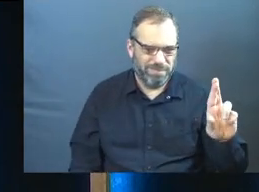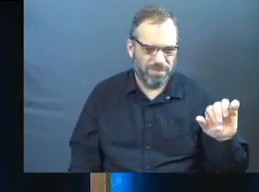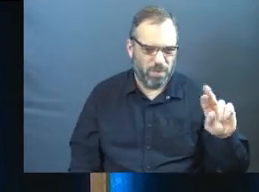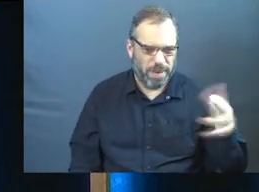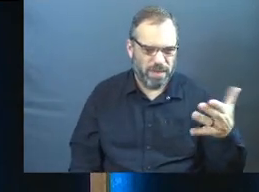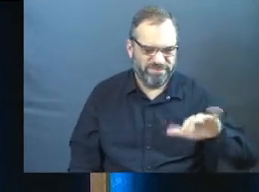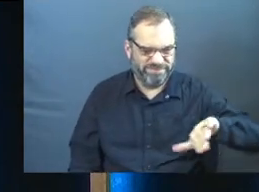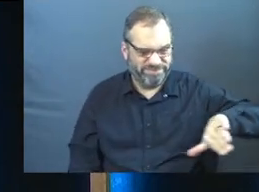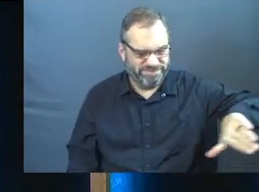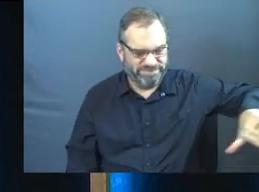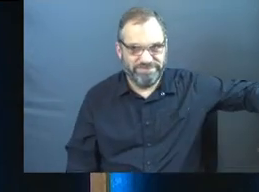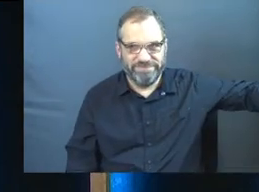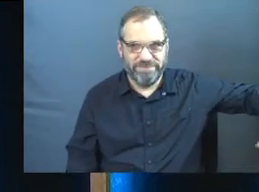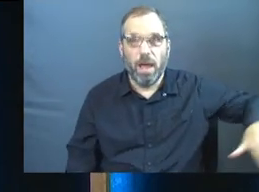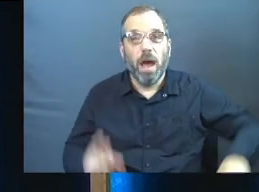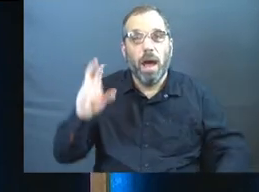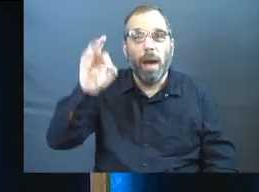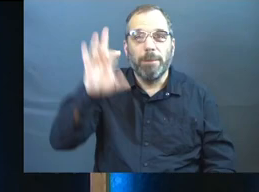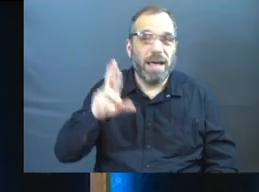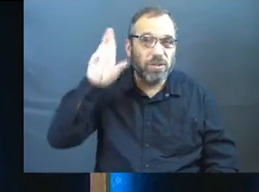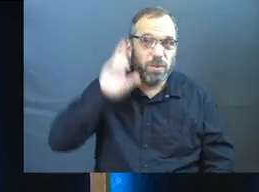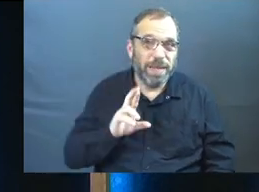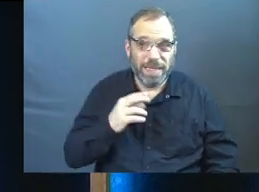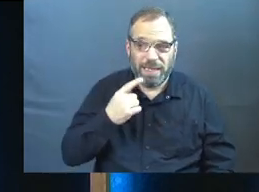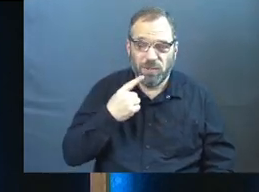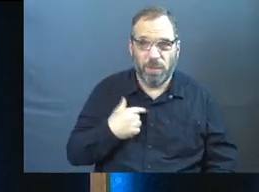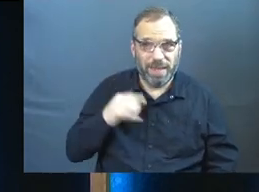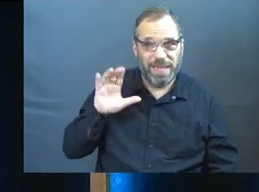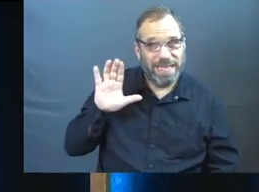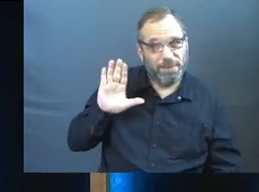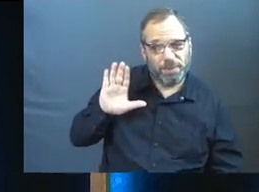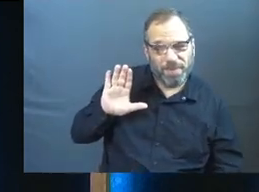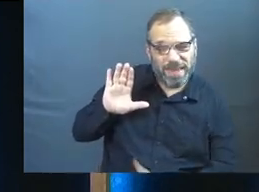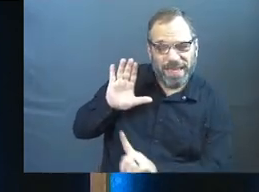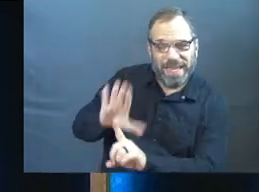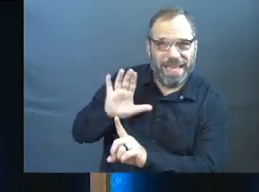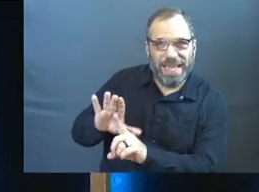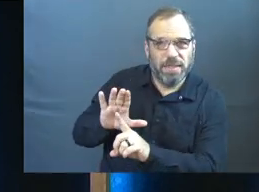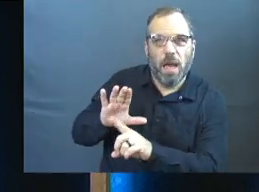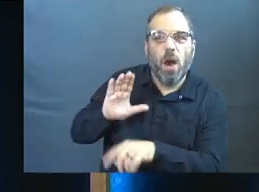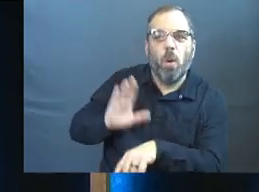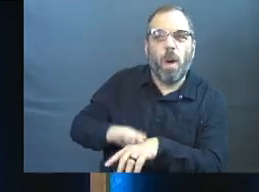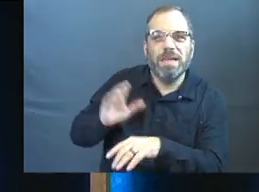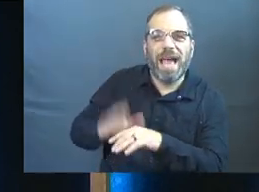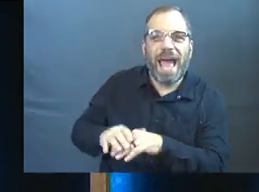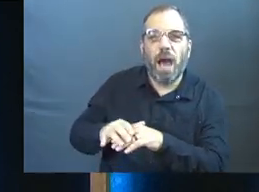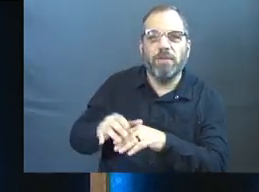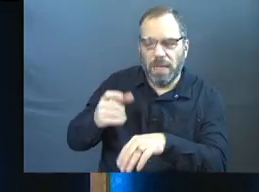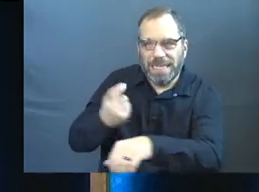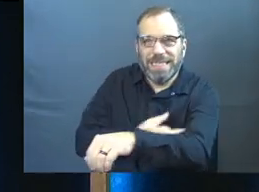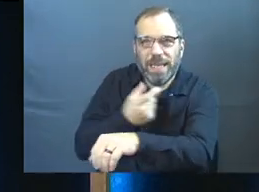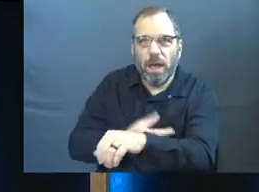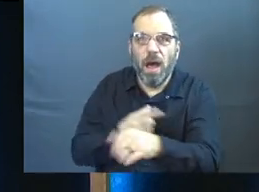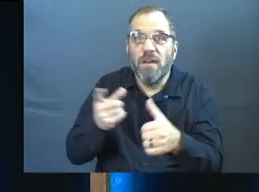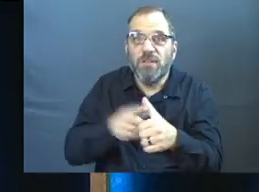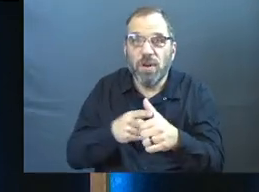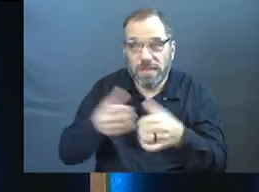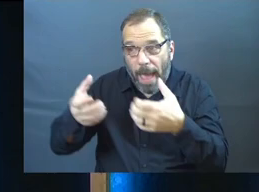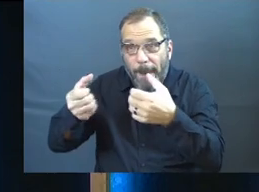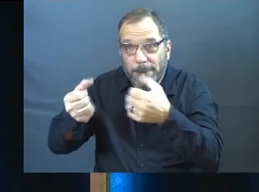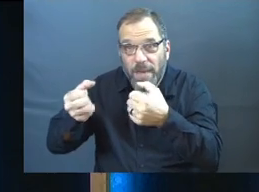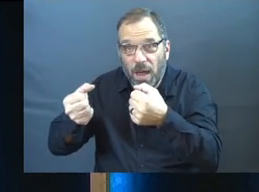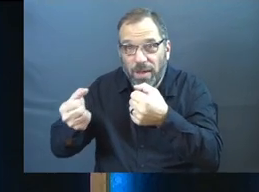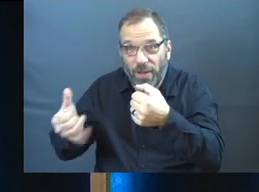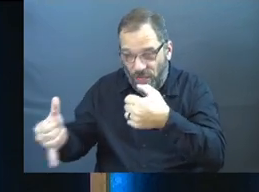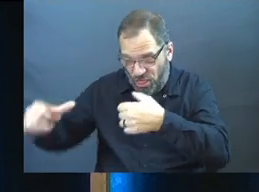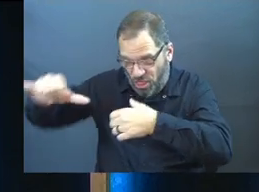Right? Ricky was telling me one of his, which is really important, like, watch the way that they pour cereal. Do they put the milk in